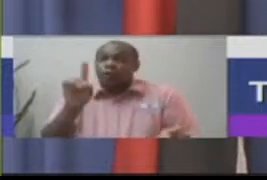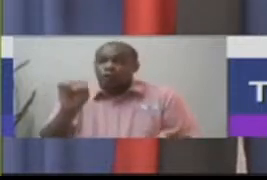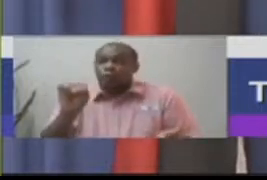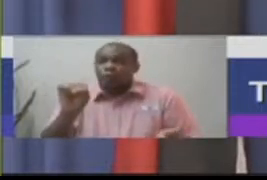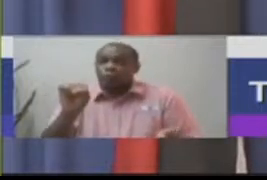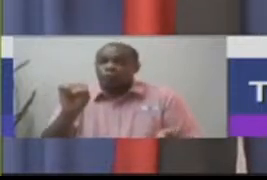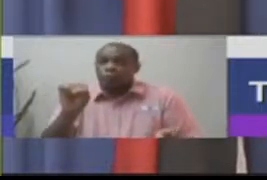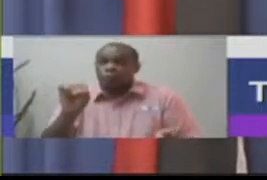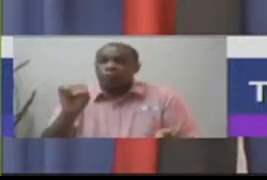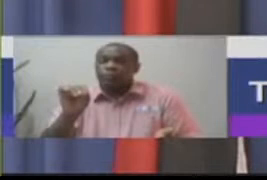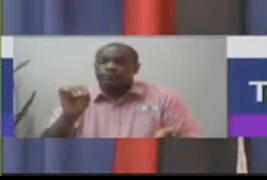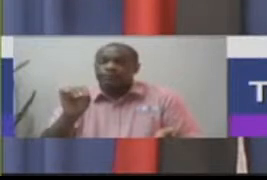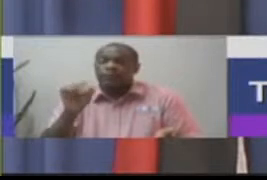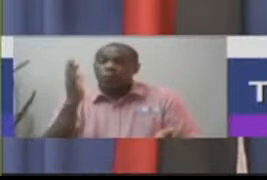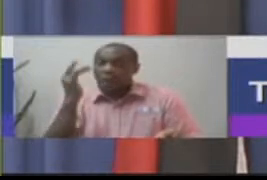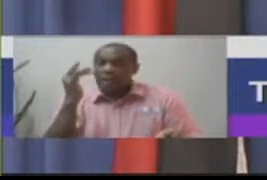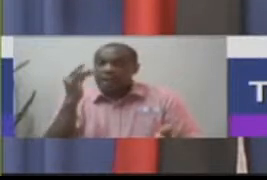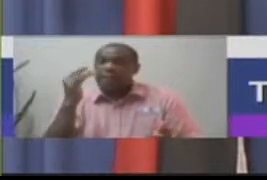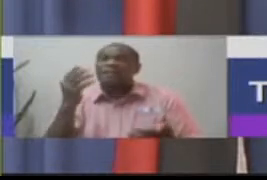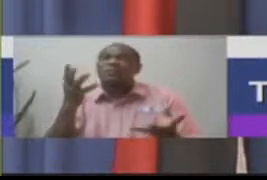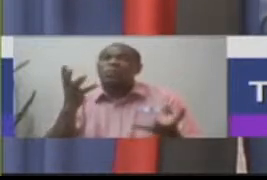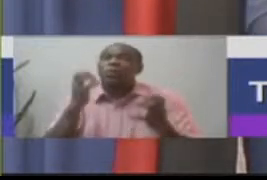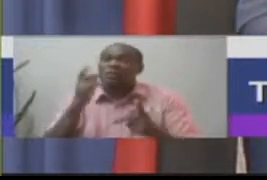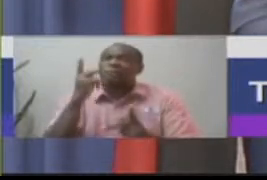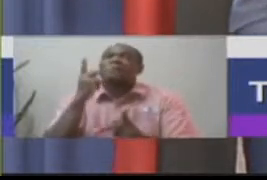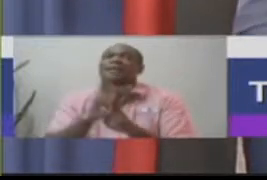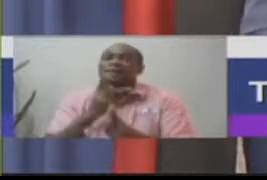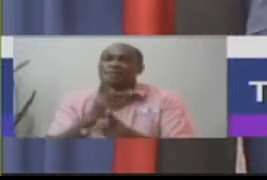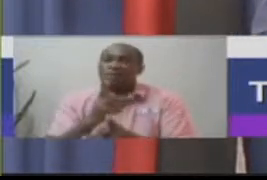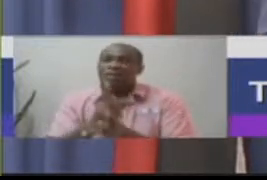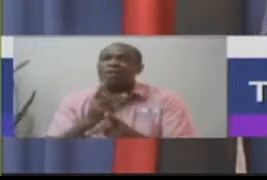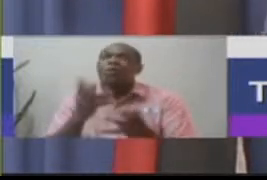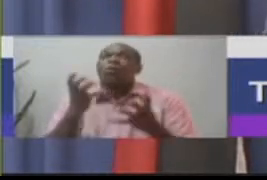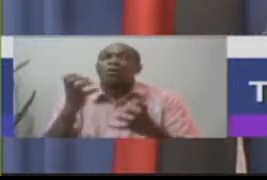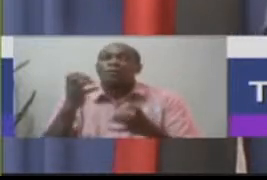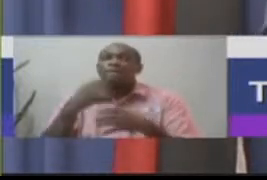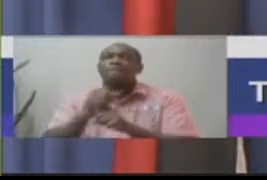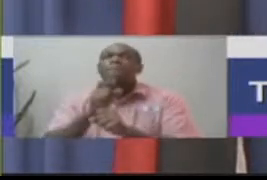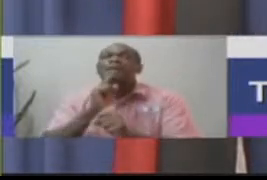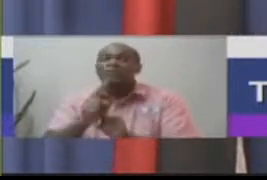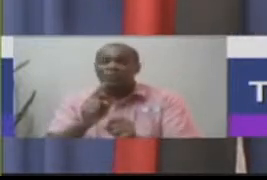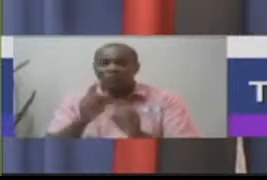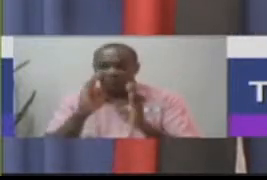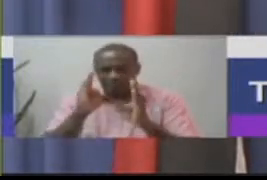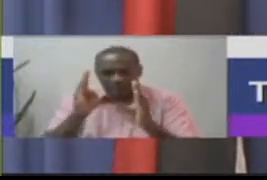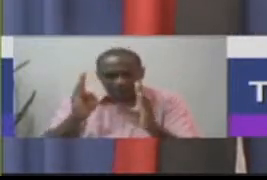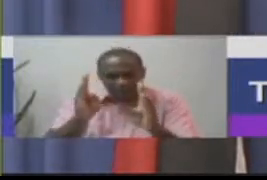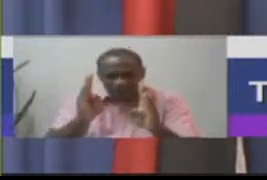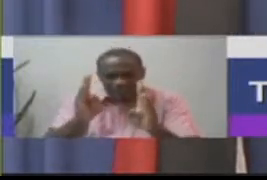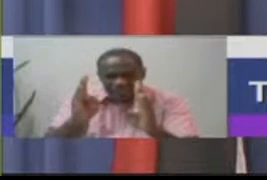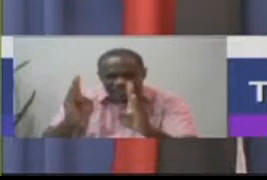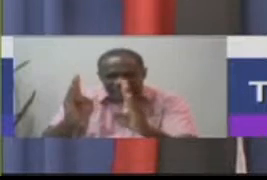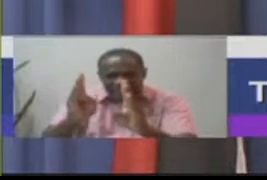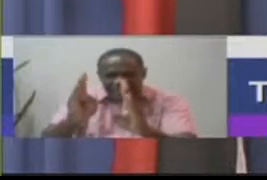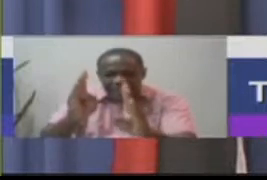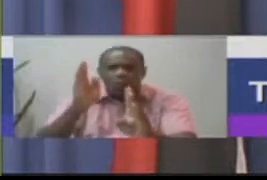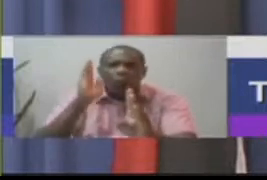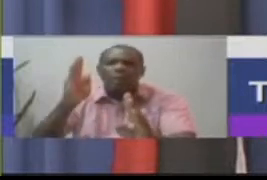our pathway to a better position. We did say that we will